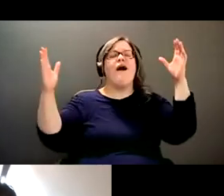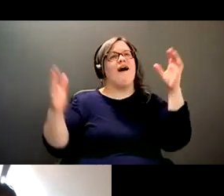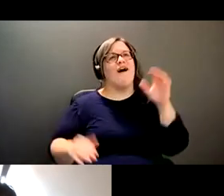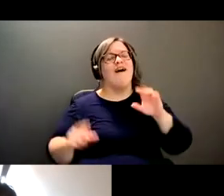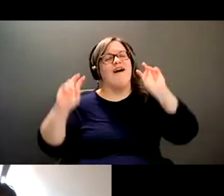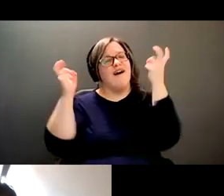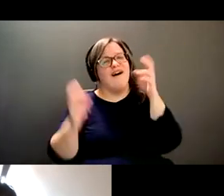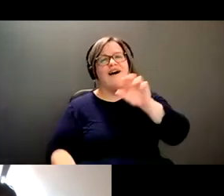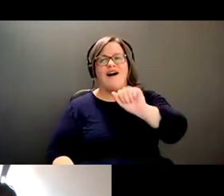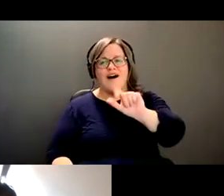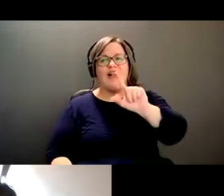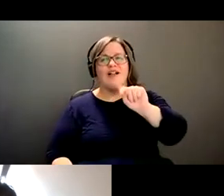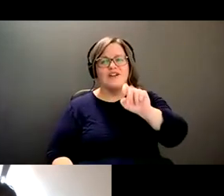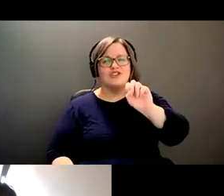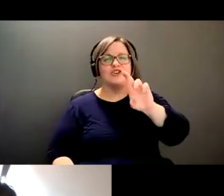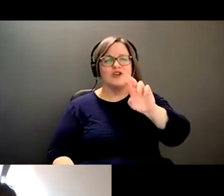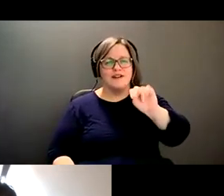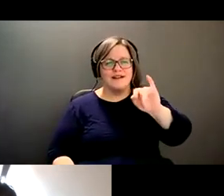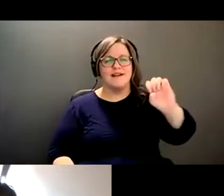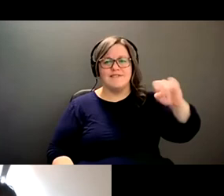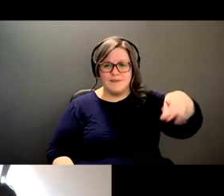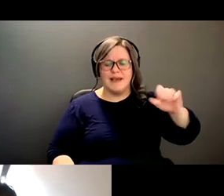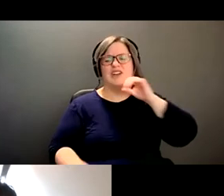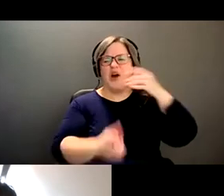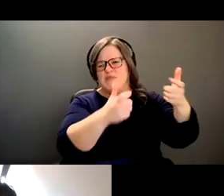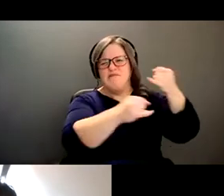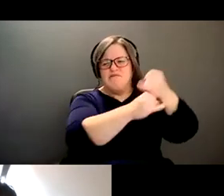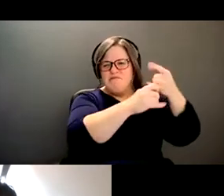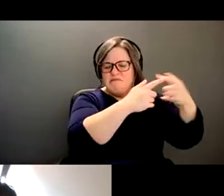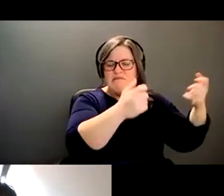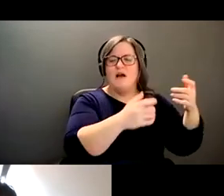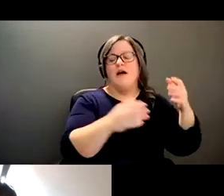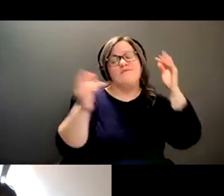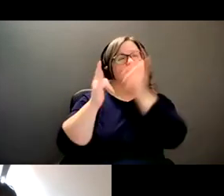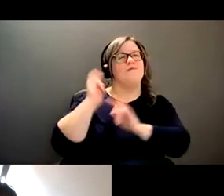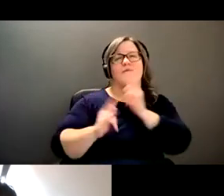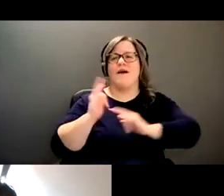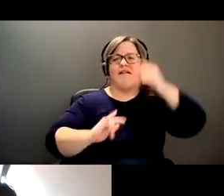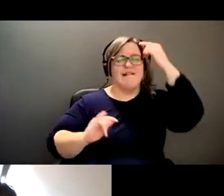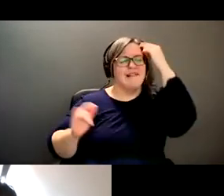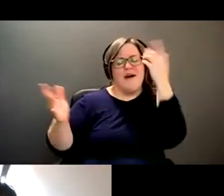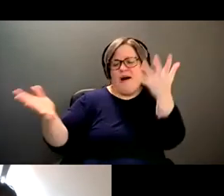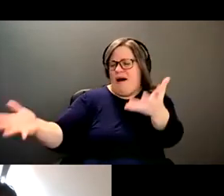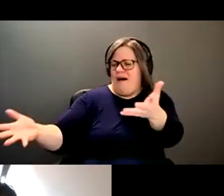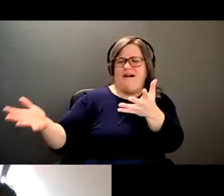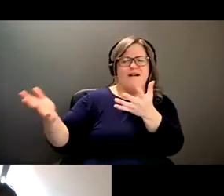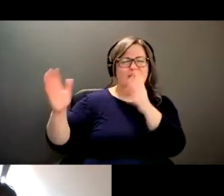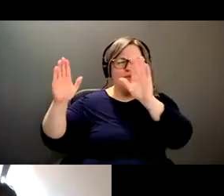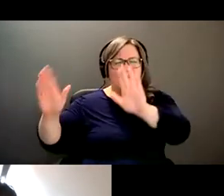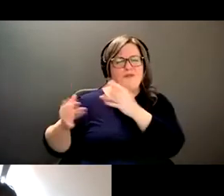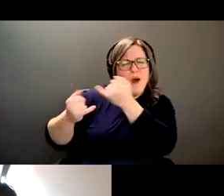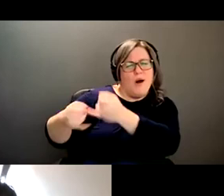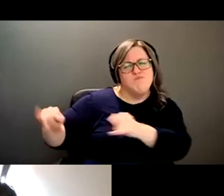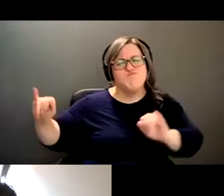And although it is a lot of fun to run, we did it because we had to. And I think it mirrors the kind of